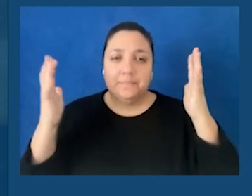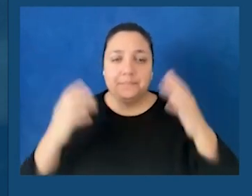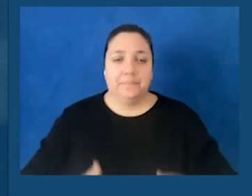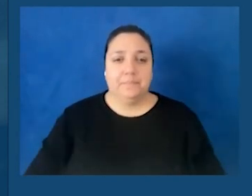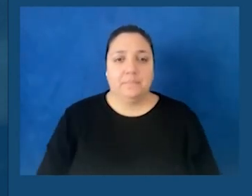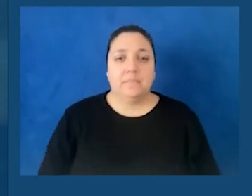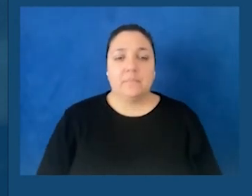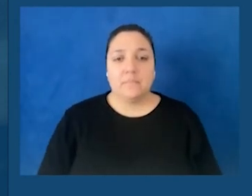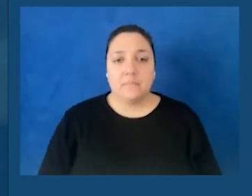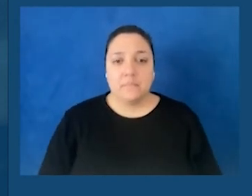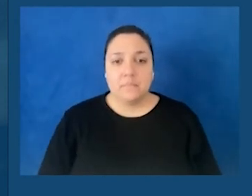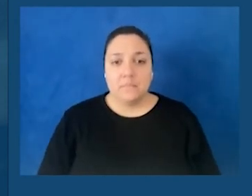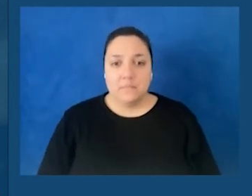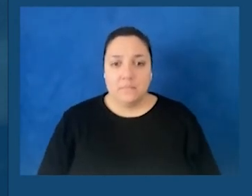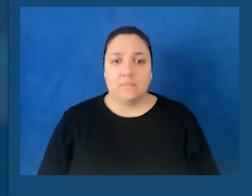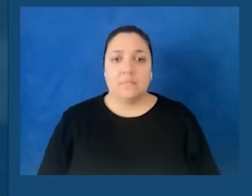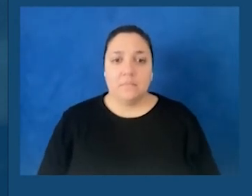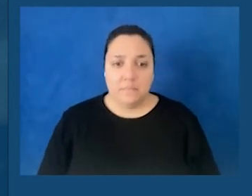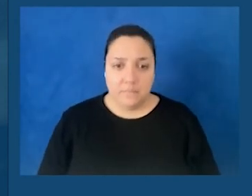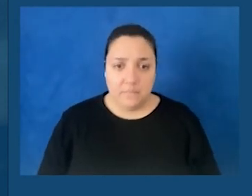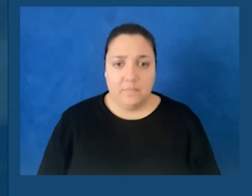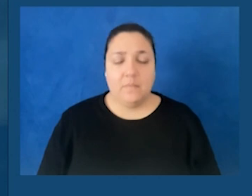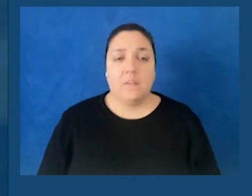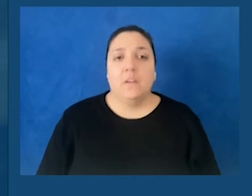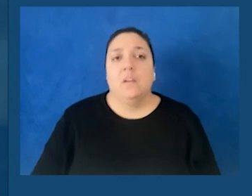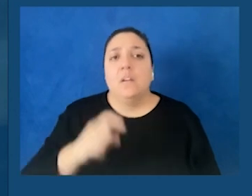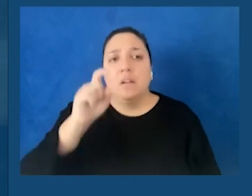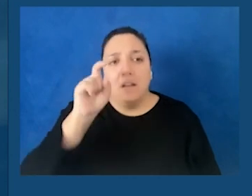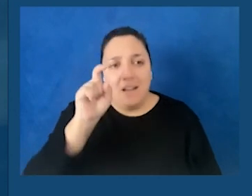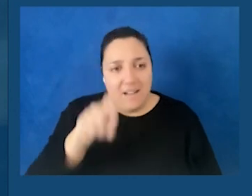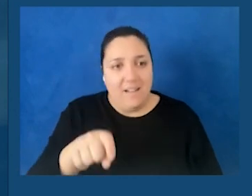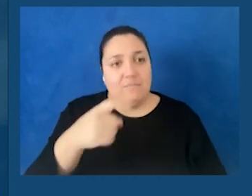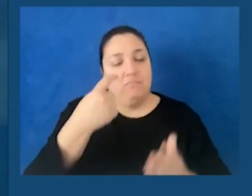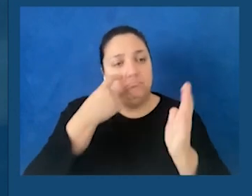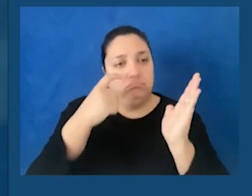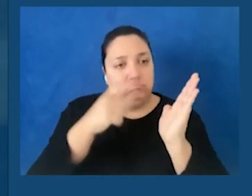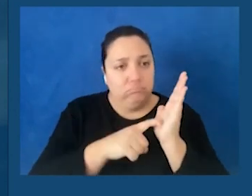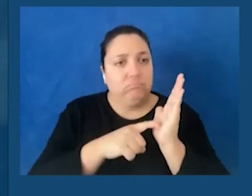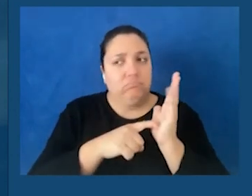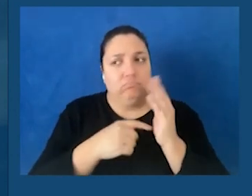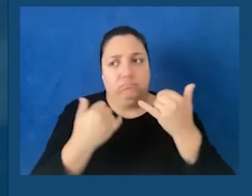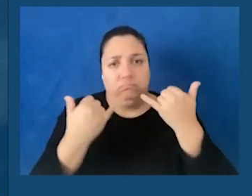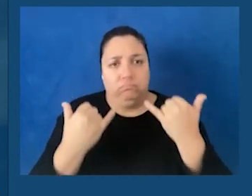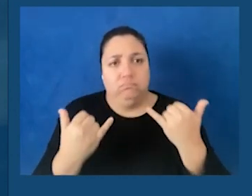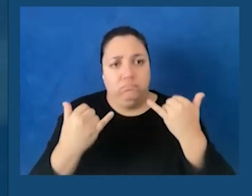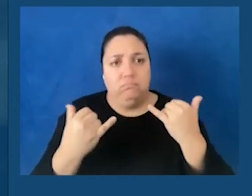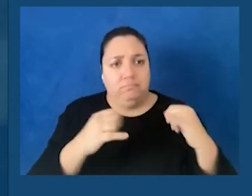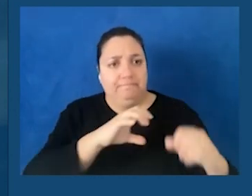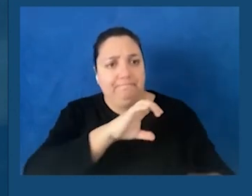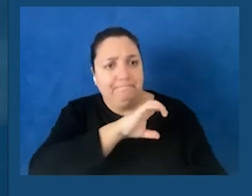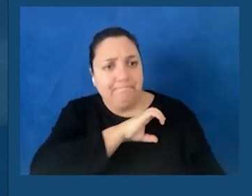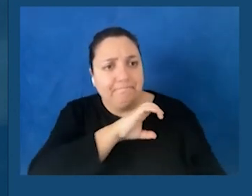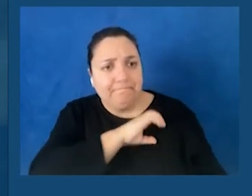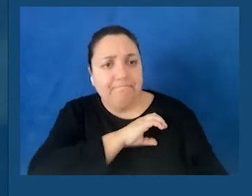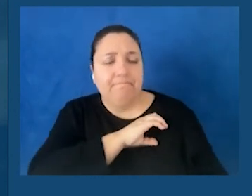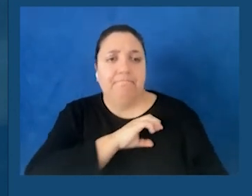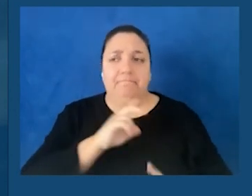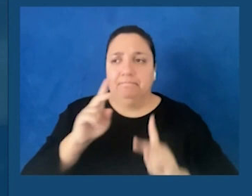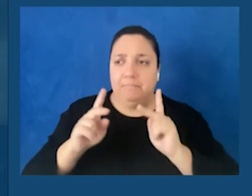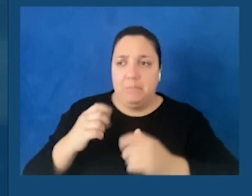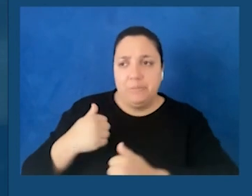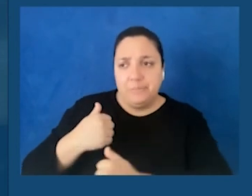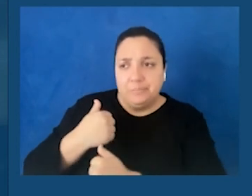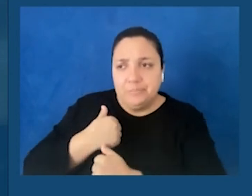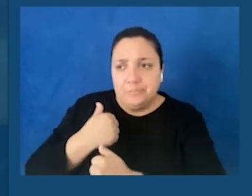It's about time that we recognize, especially those who are on the front lines, our law enforcement, or those who served in